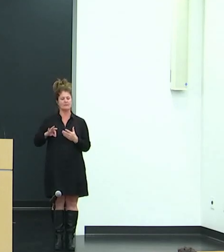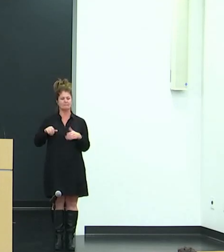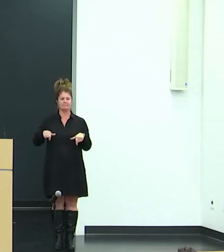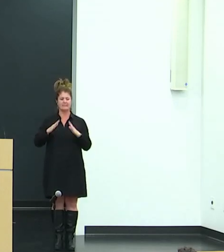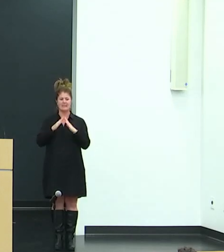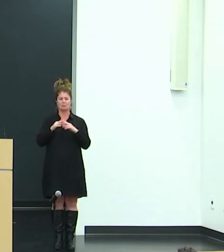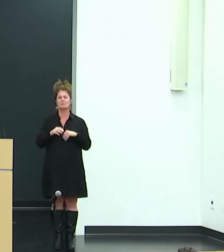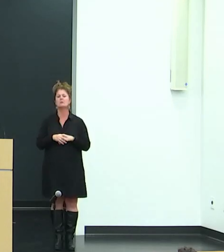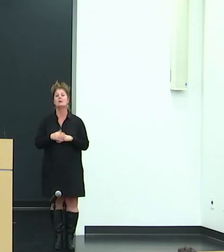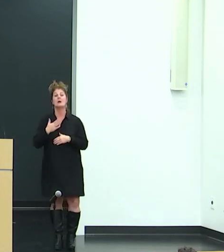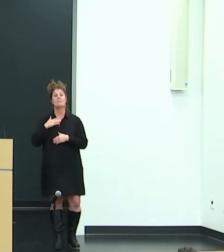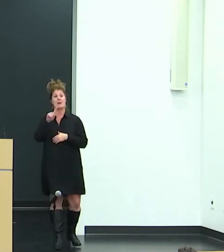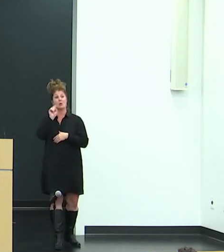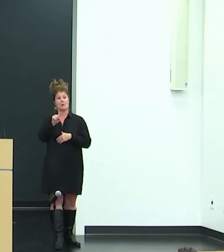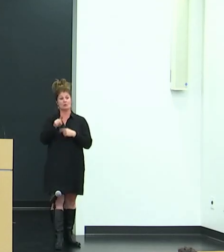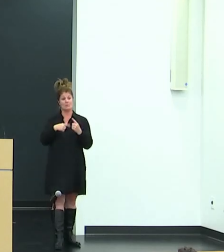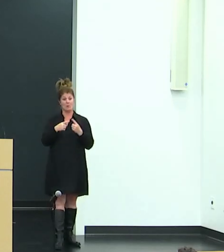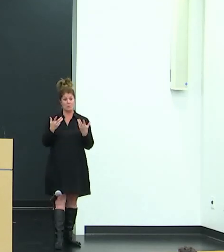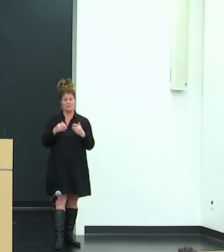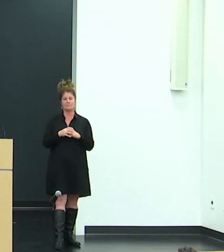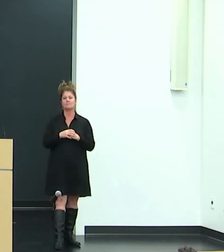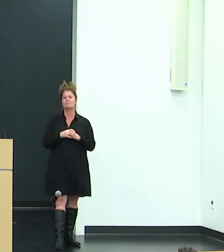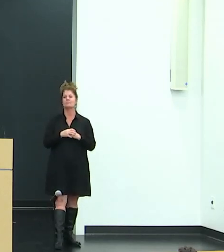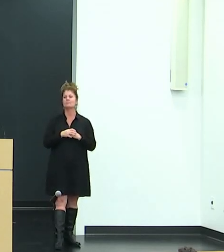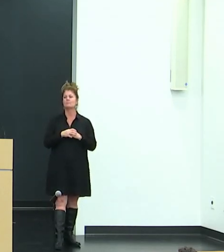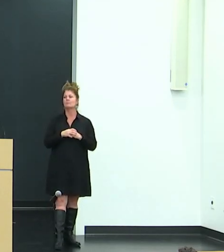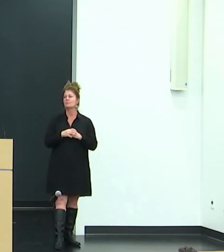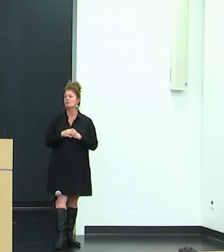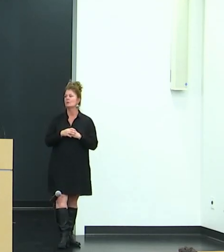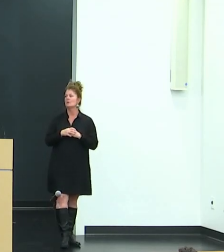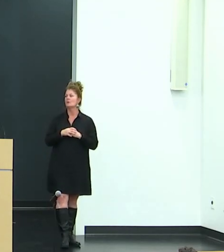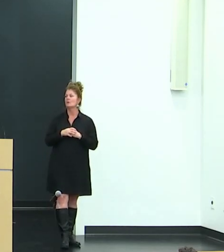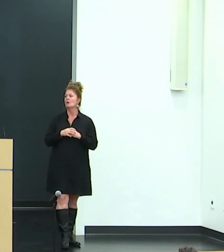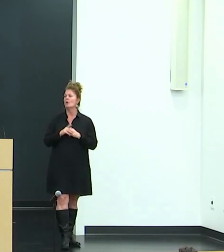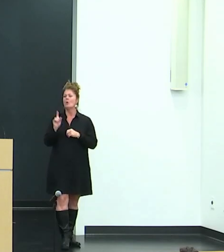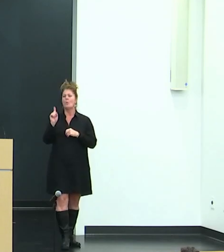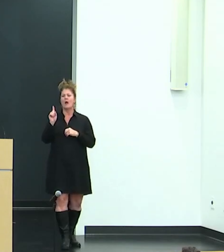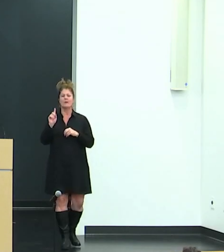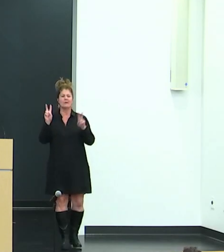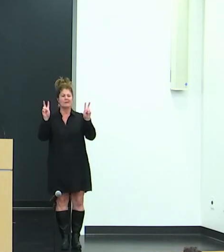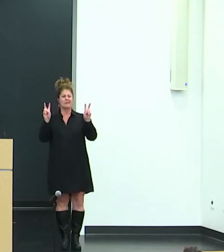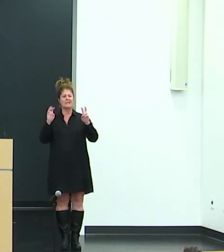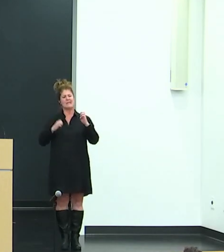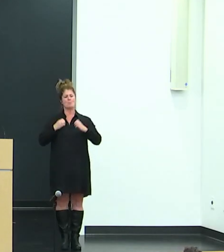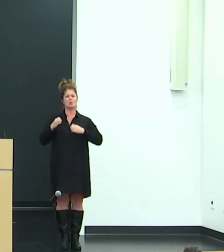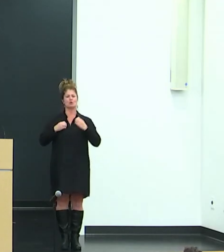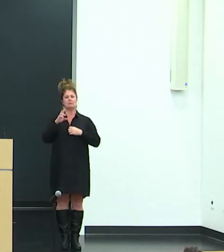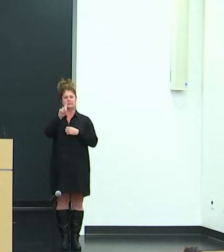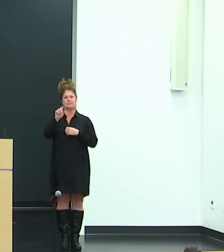question is about kind of where so-called emotional disabilities fit into the